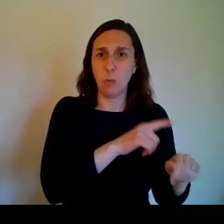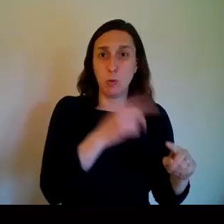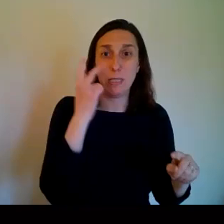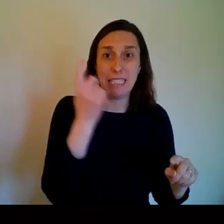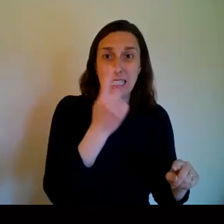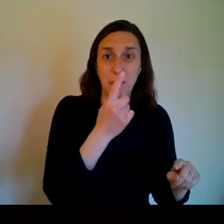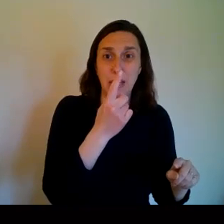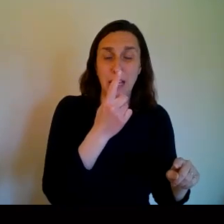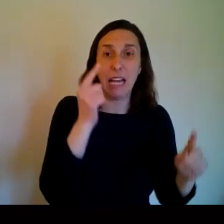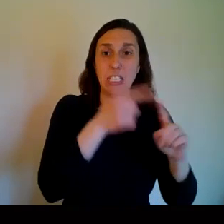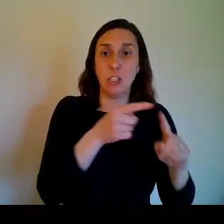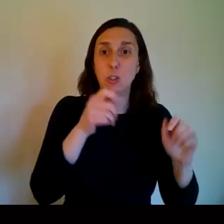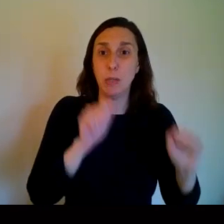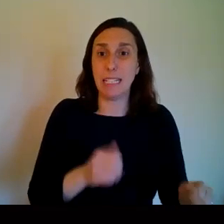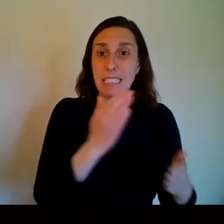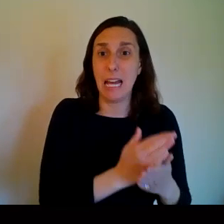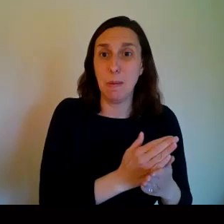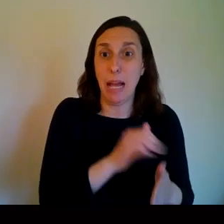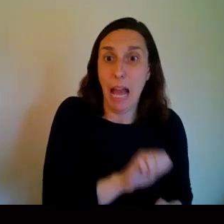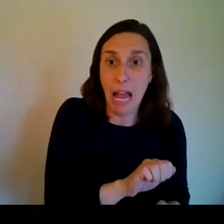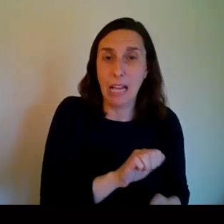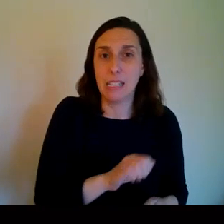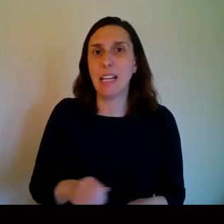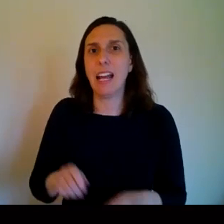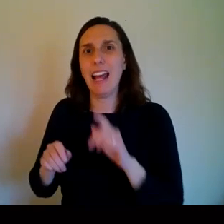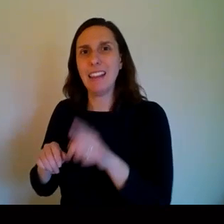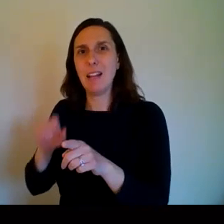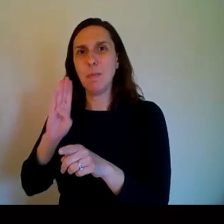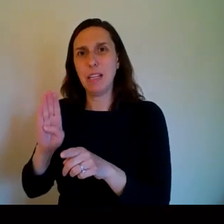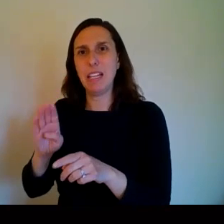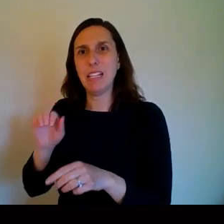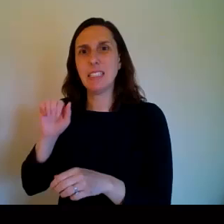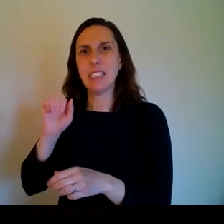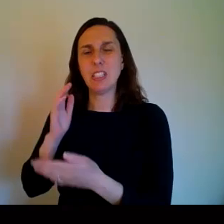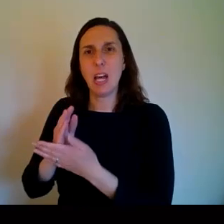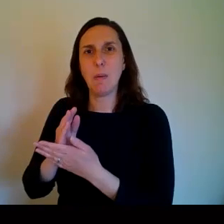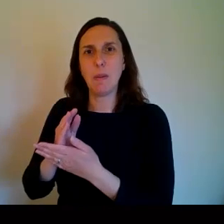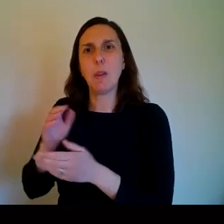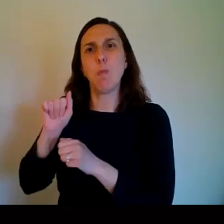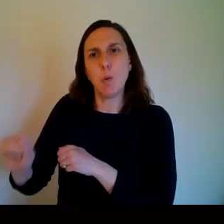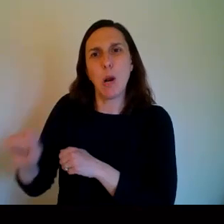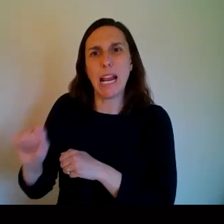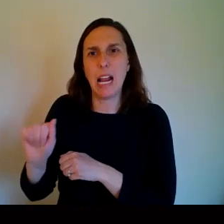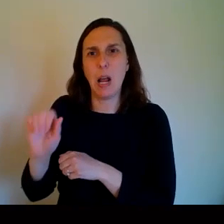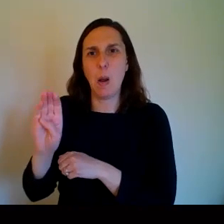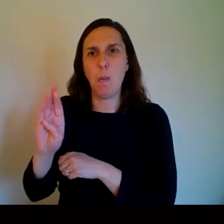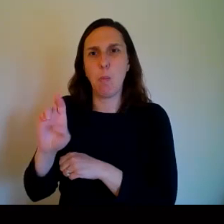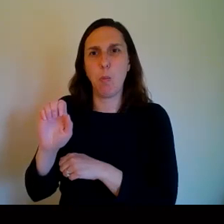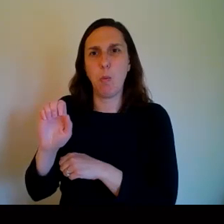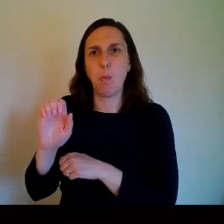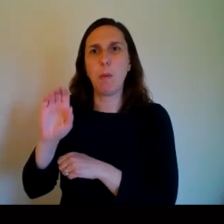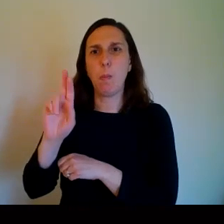S and B, which is the stopping distance. And what you want to fit, or the braking distance, how long it takes to brake and